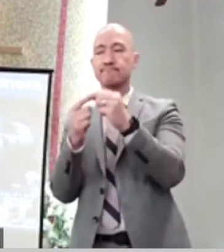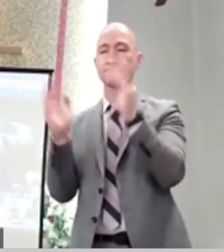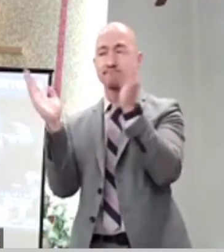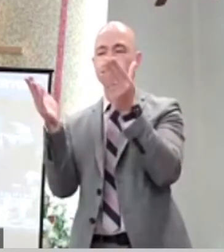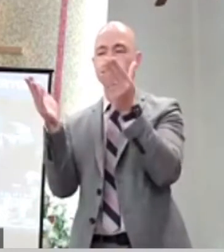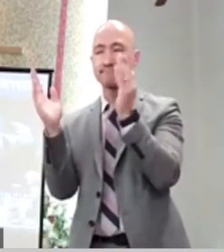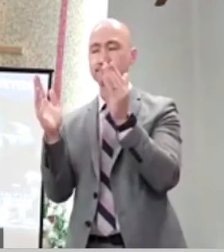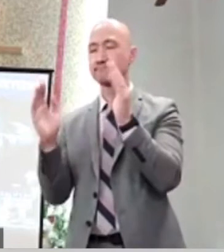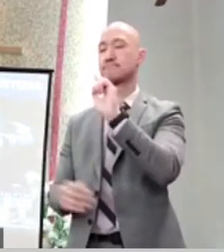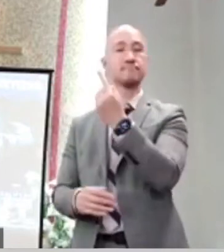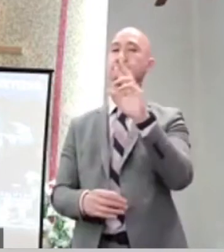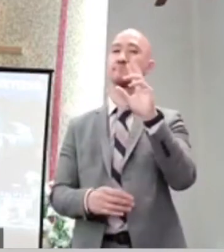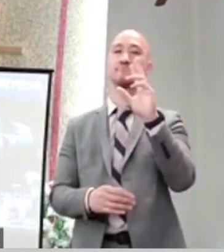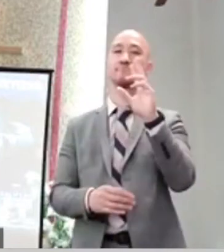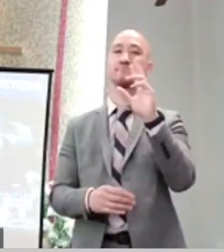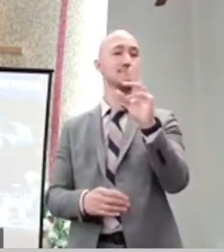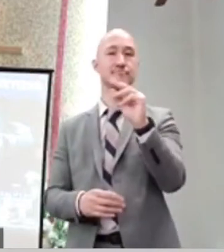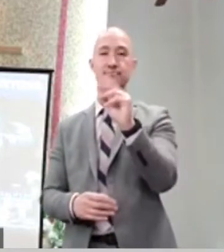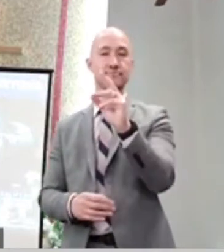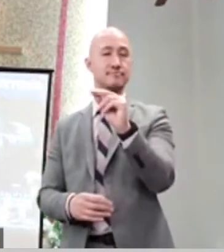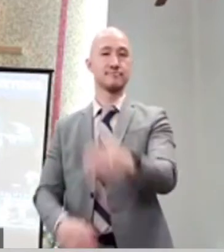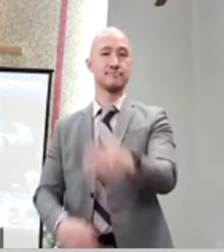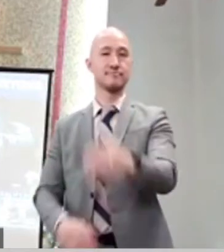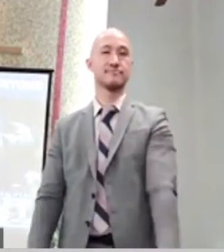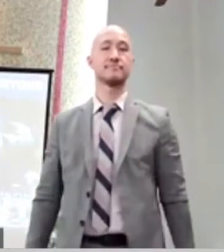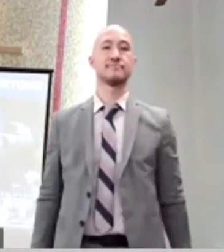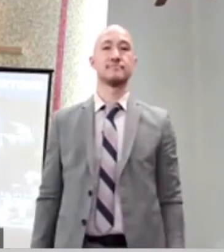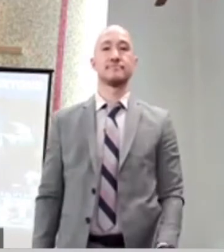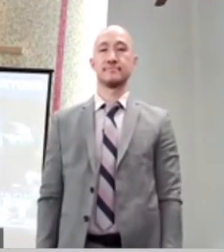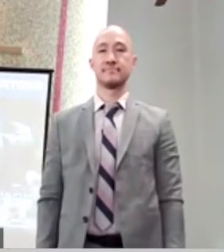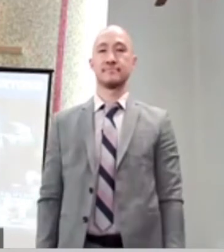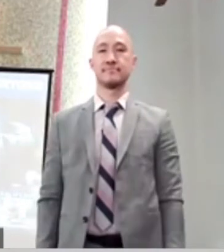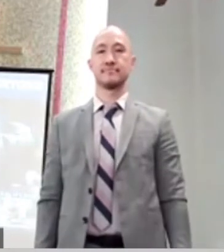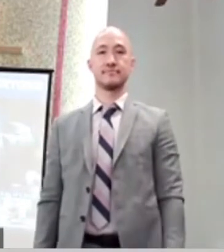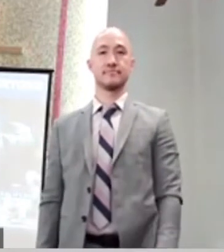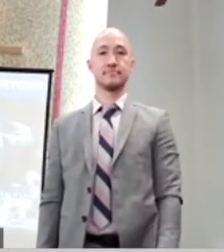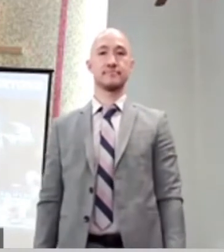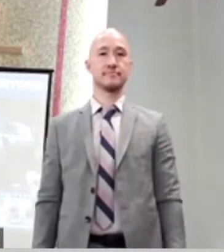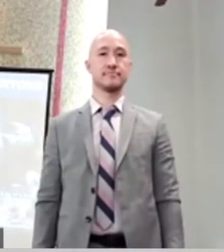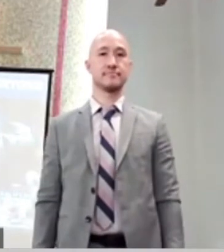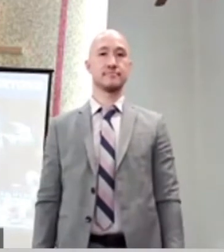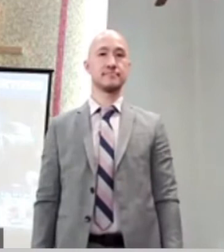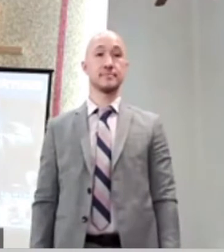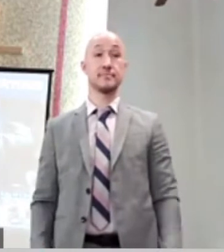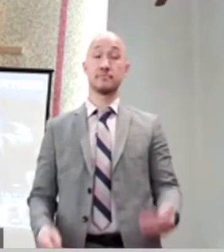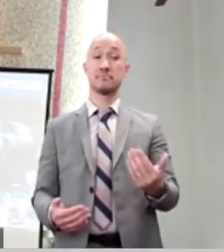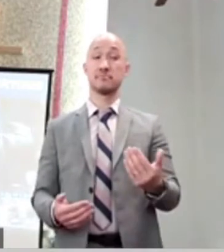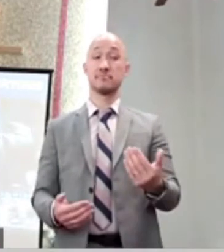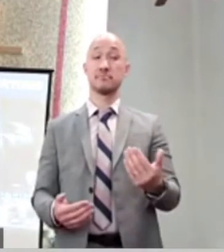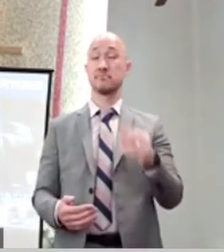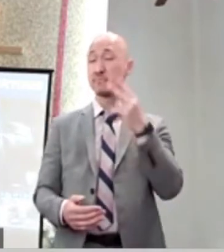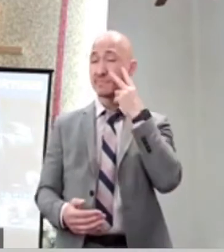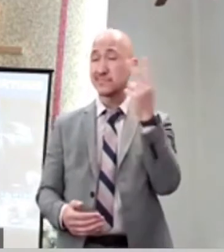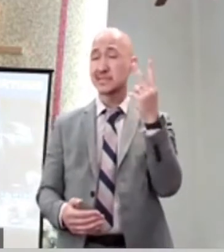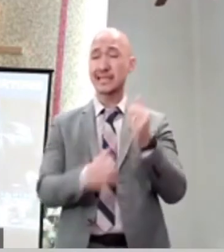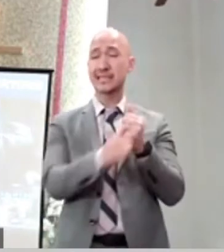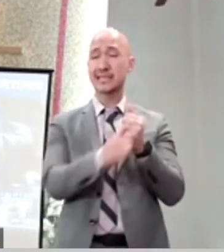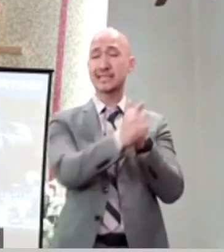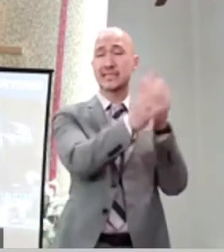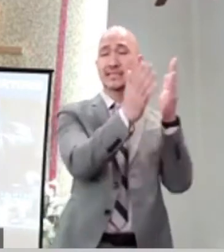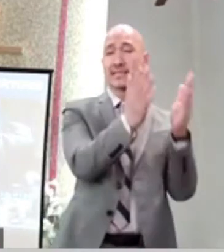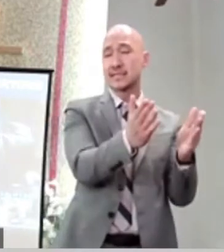he did. We don't see that at all. Matter of fact, the disciples were a motley crew of people from all kinds